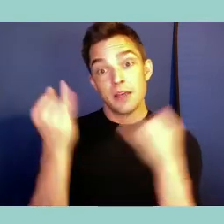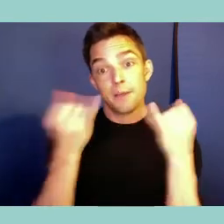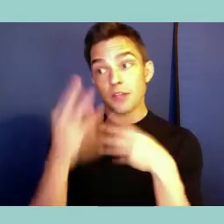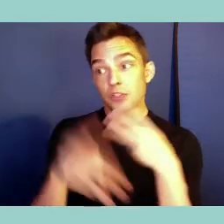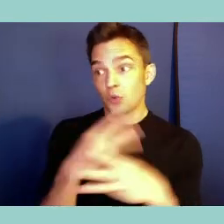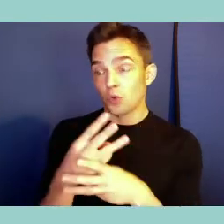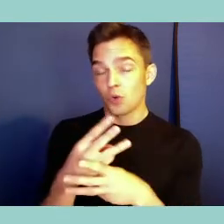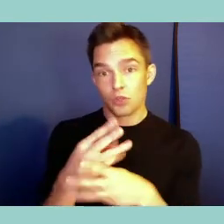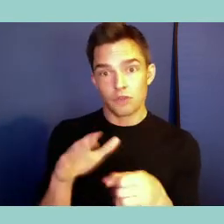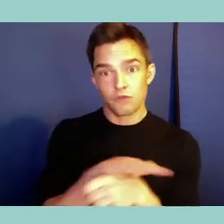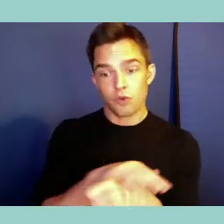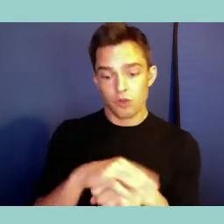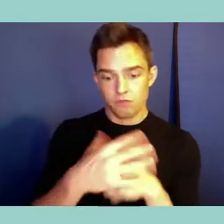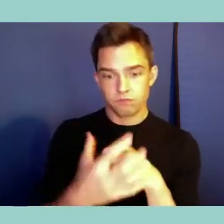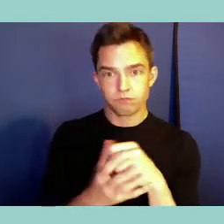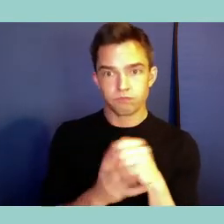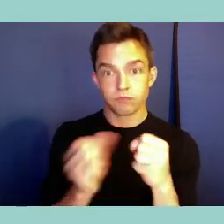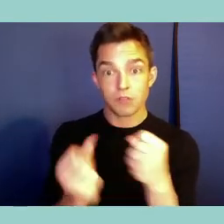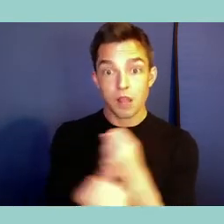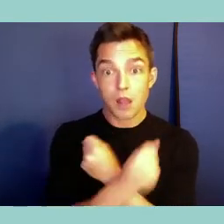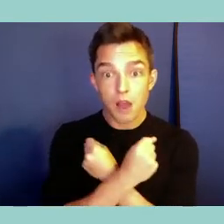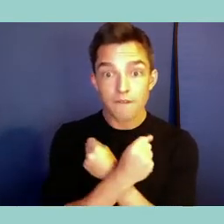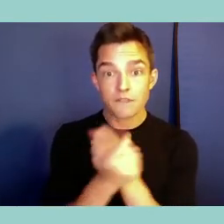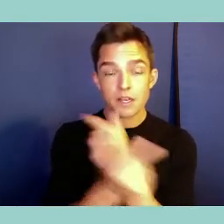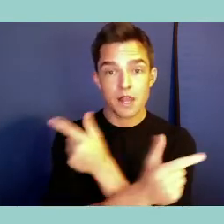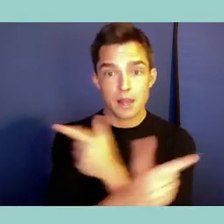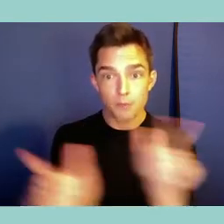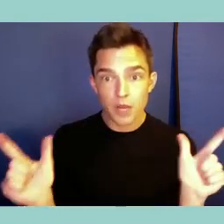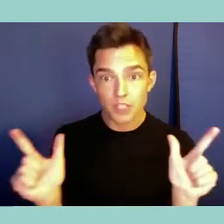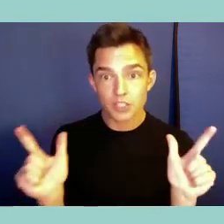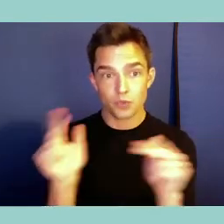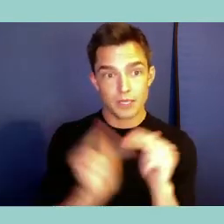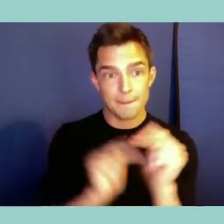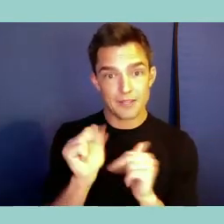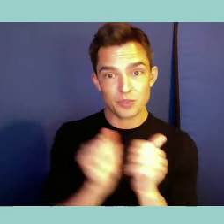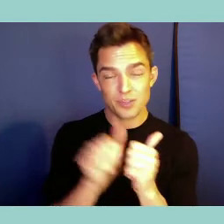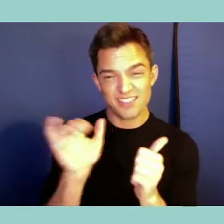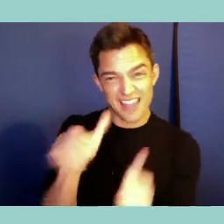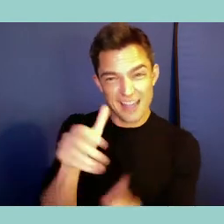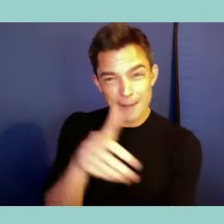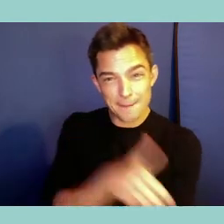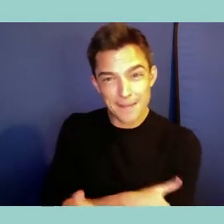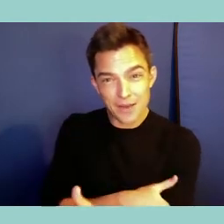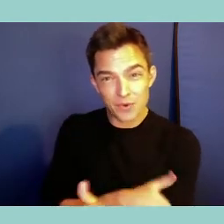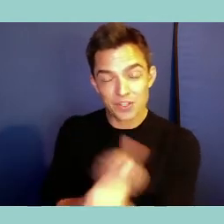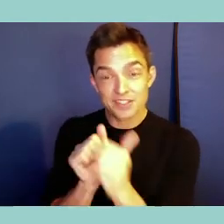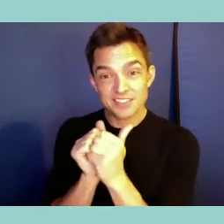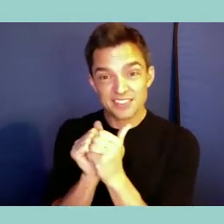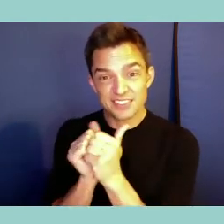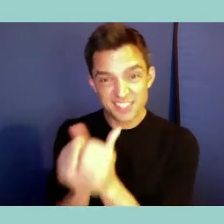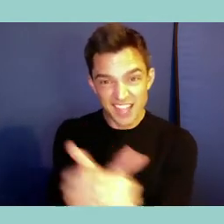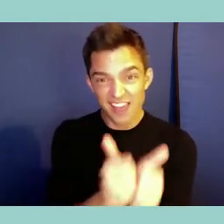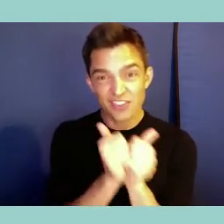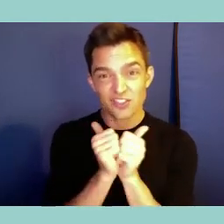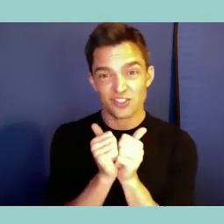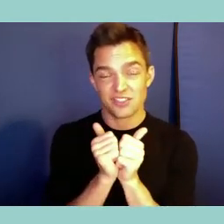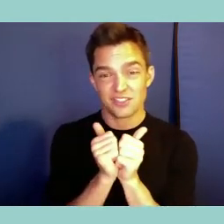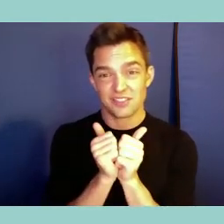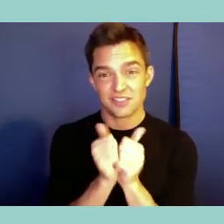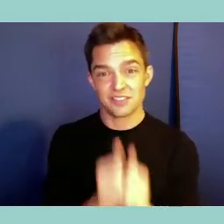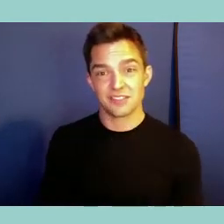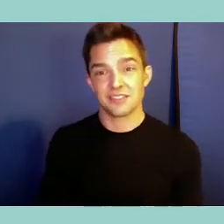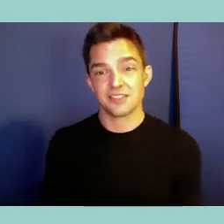Imagine the world of love and liberation we could build with that power together.